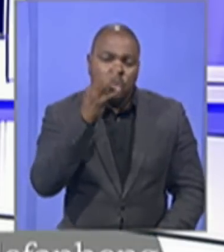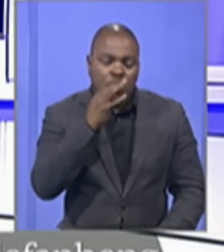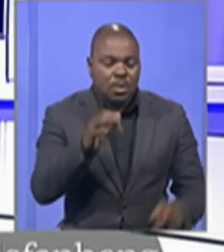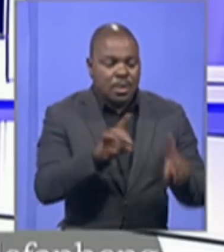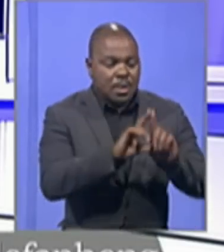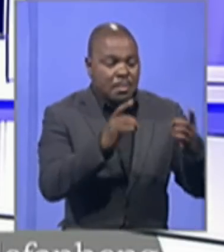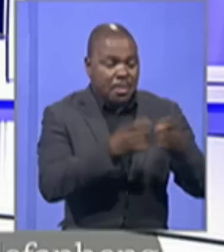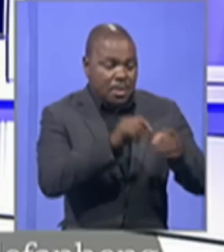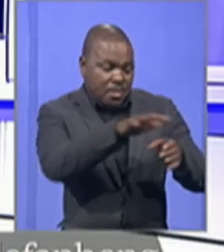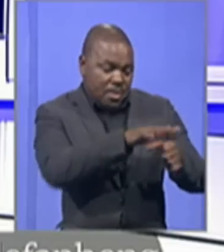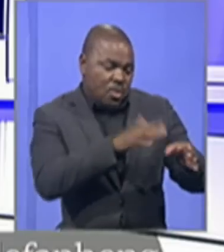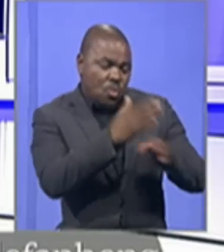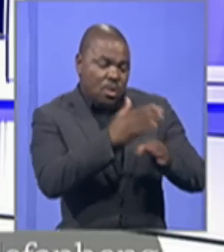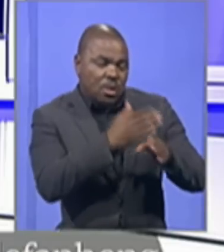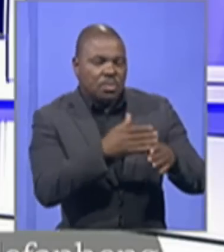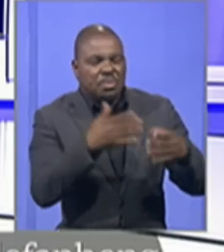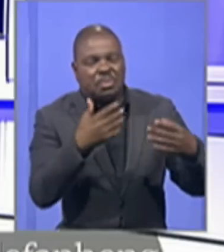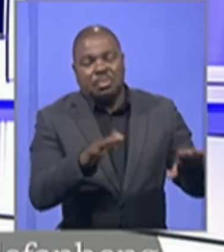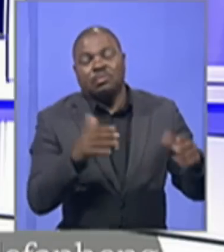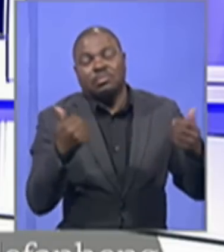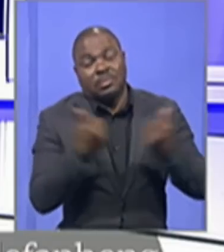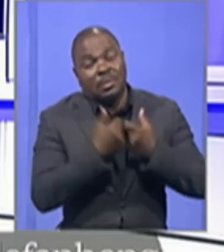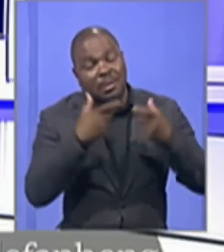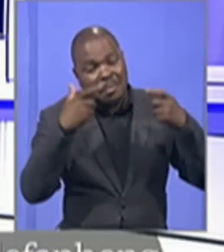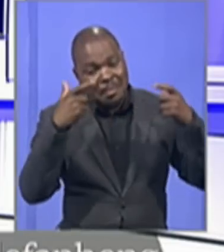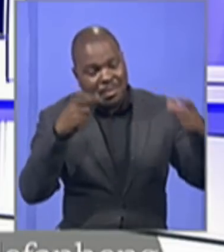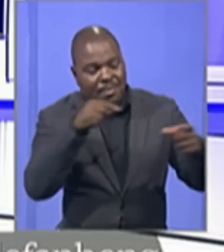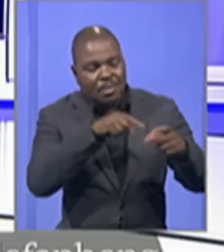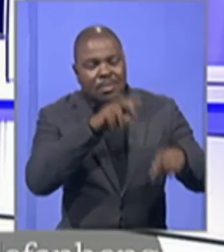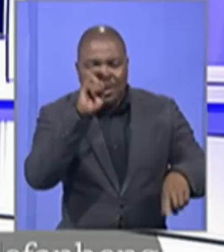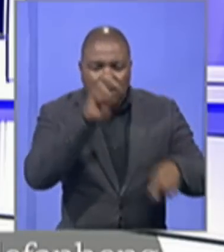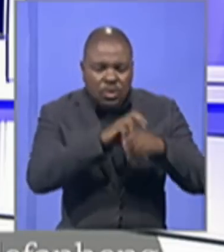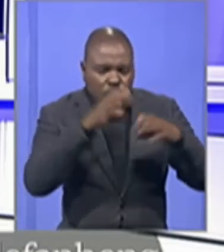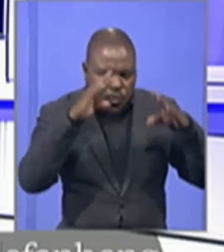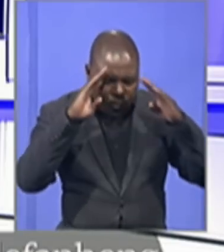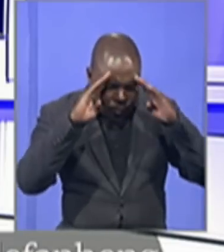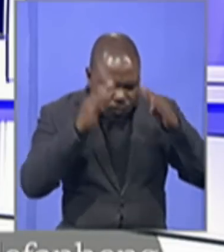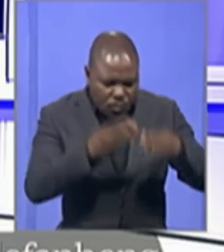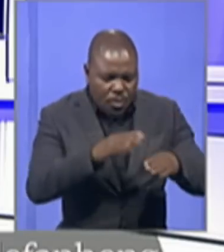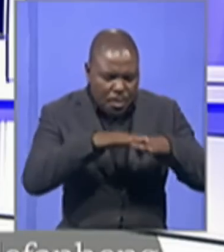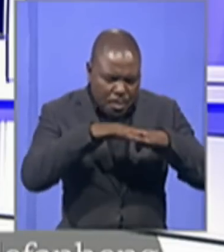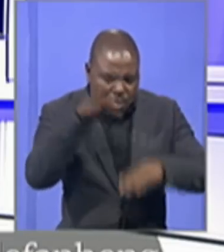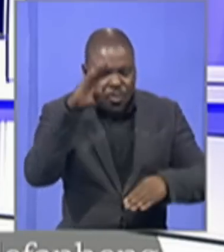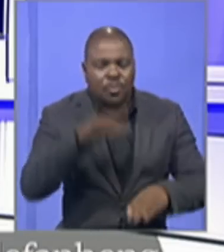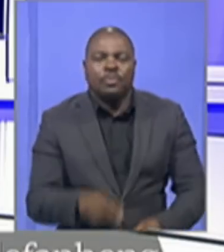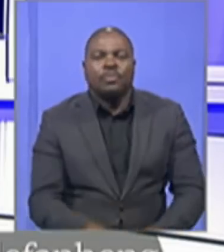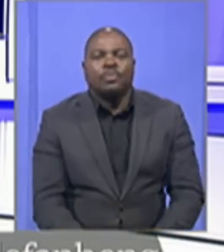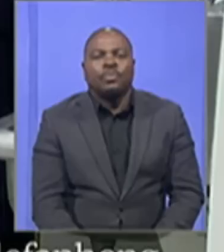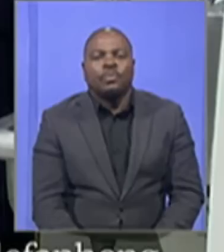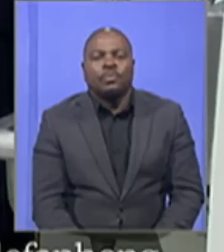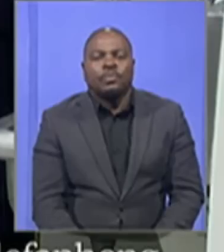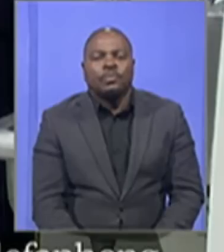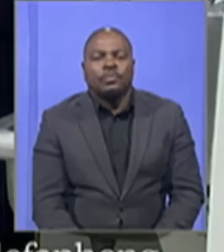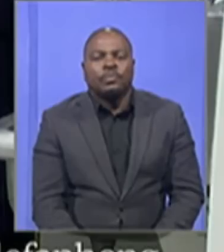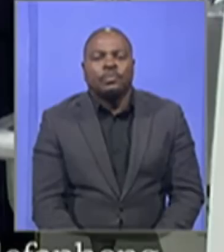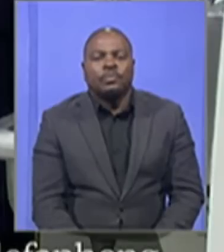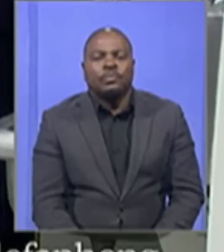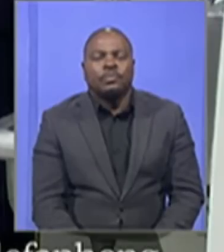e ntse e le enngwe ya diphephetso tse kgolo tse hlokang ho behwa leihlo le ntjhotjho.